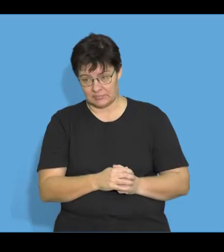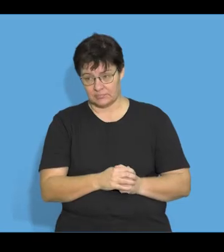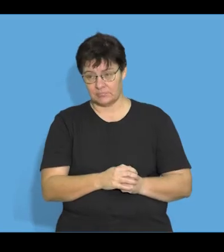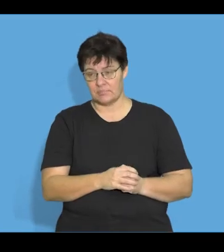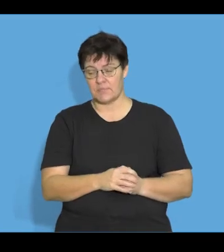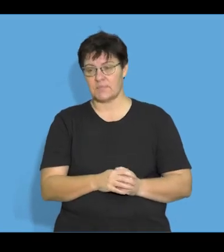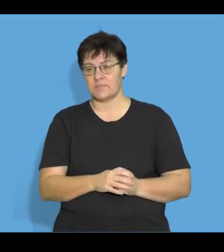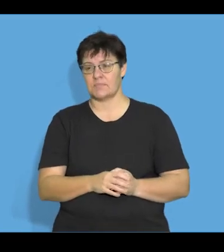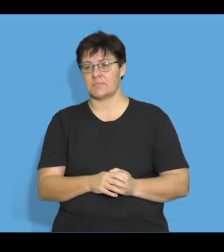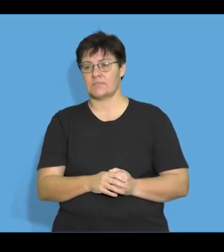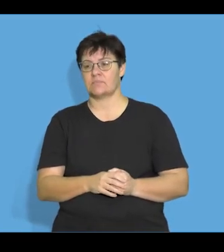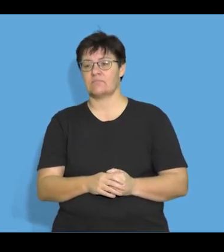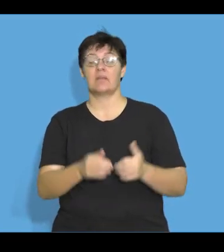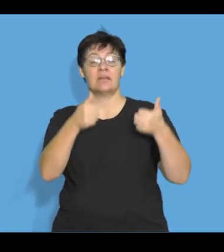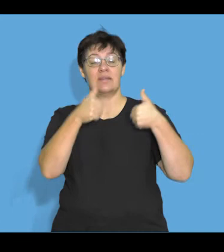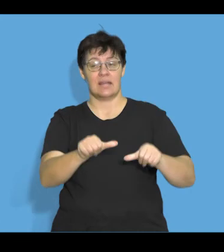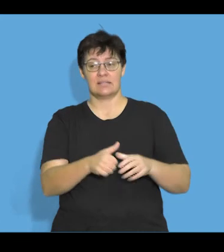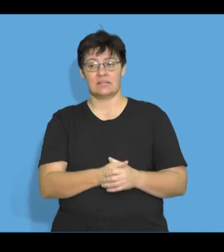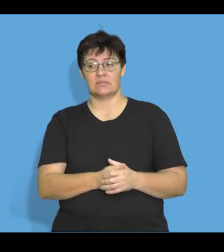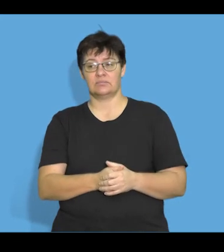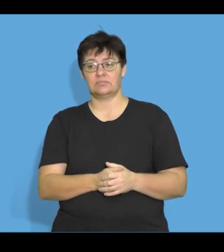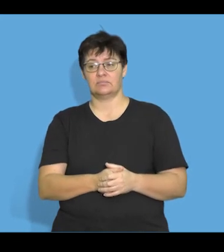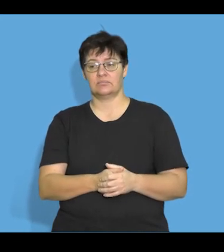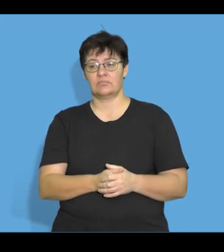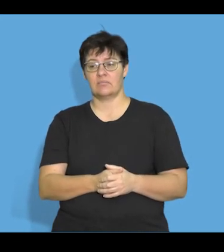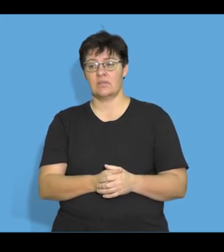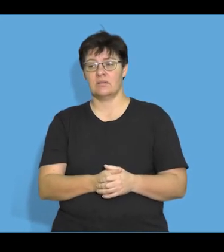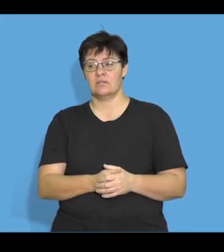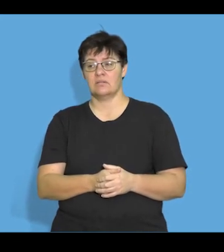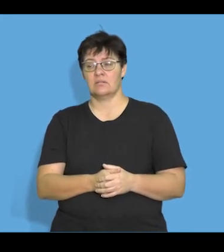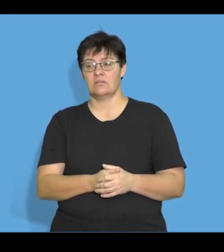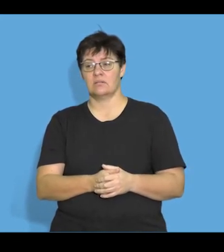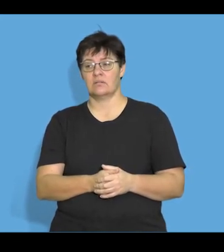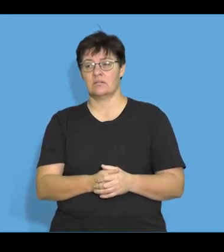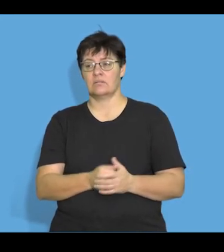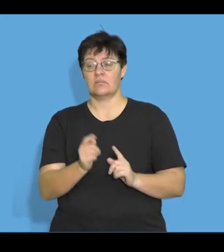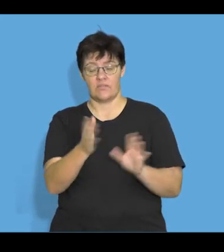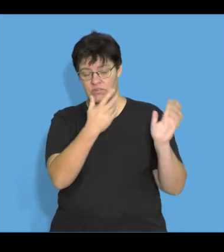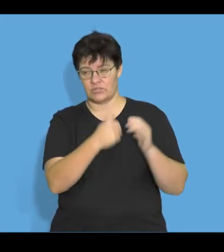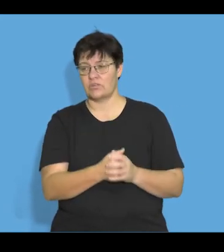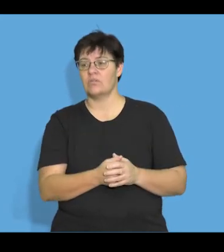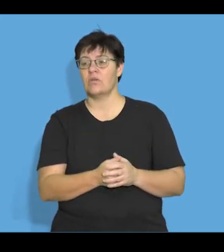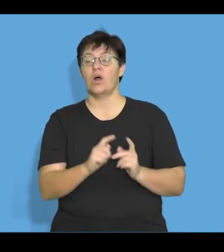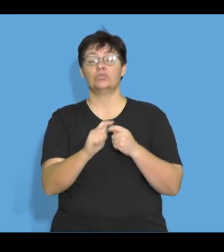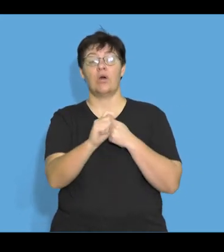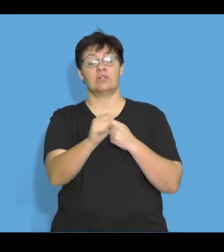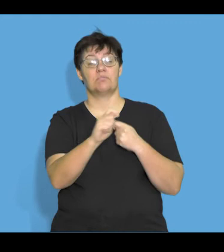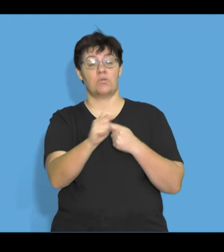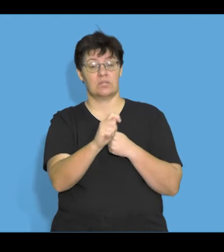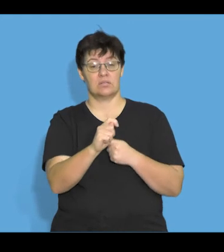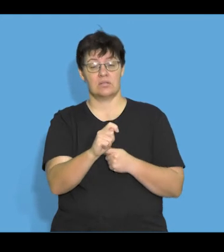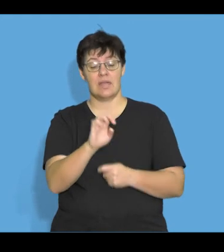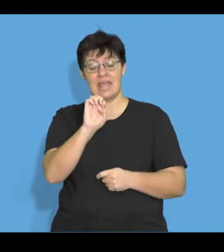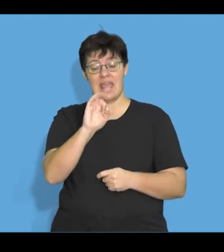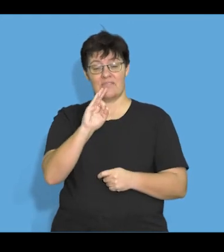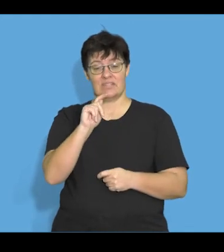Right. If we take the next item, which was, so we've dealt with that one, transport costs paid by